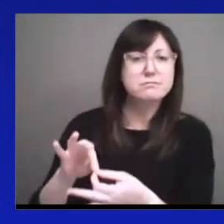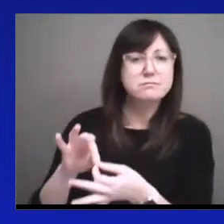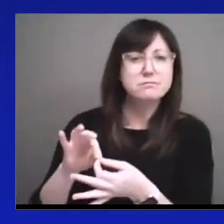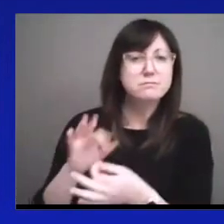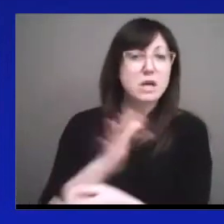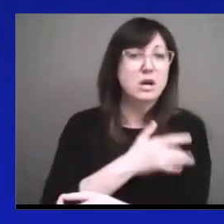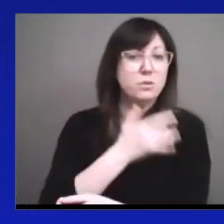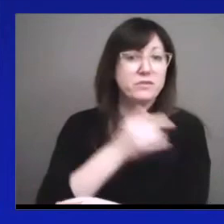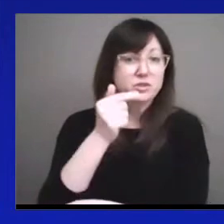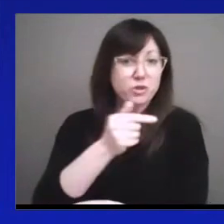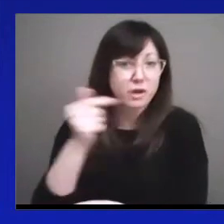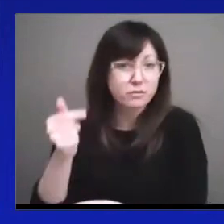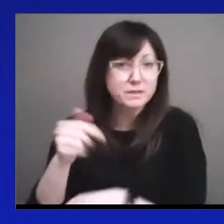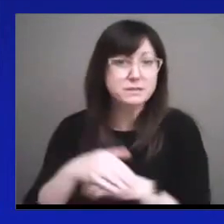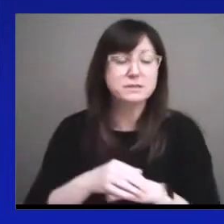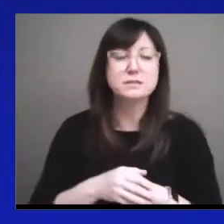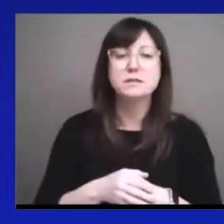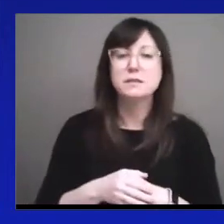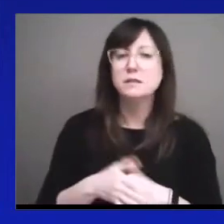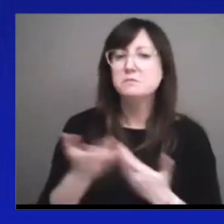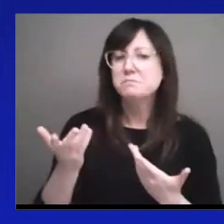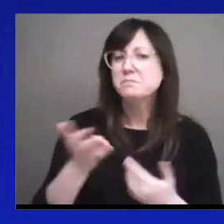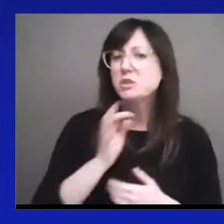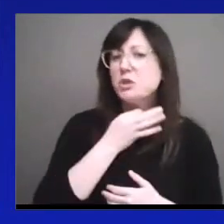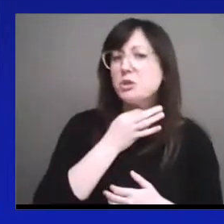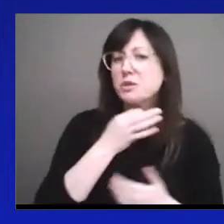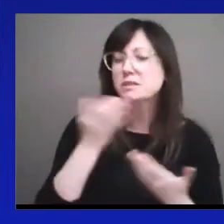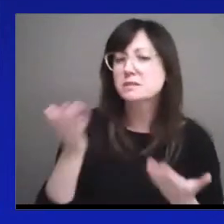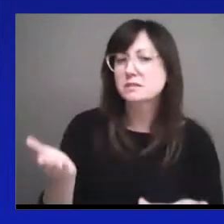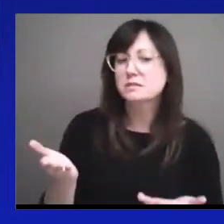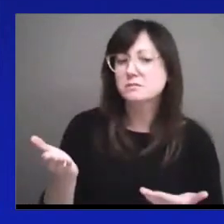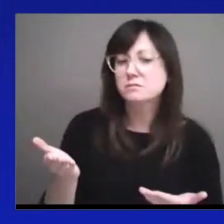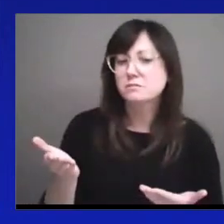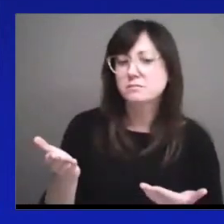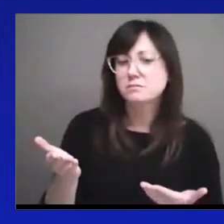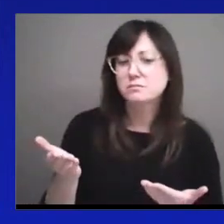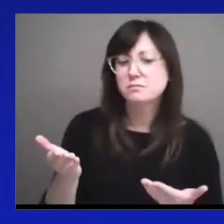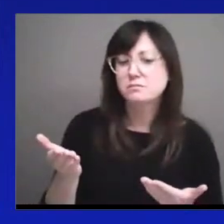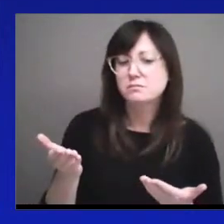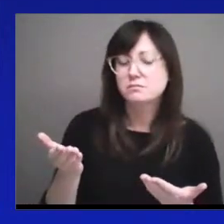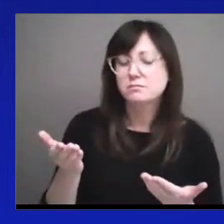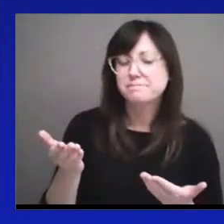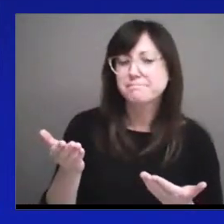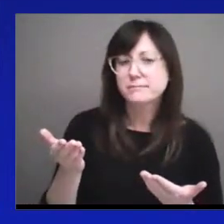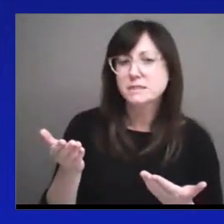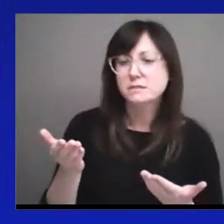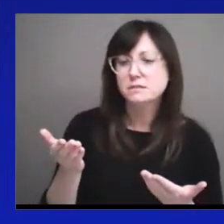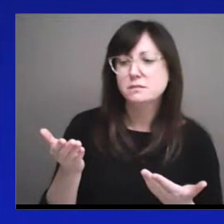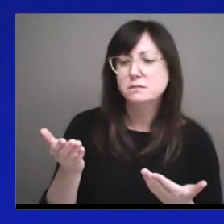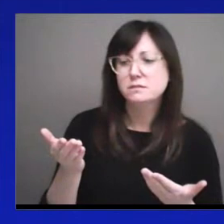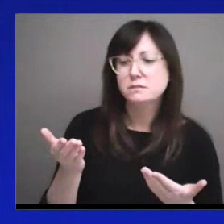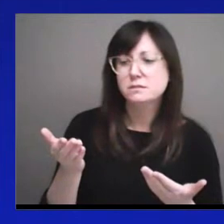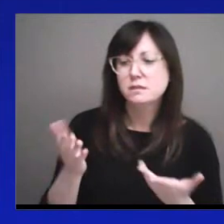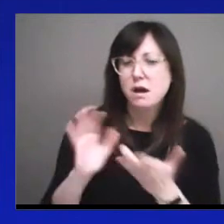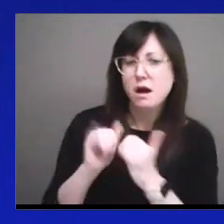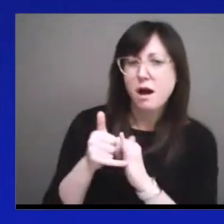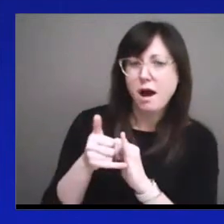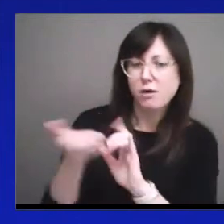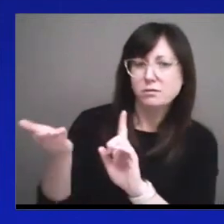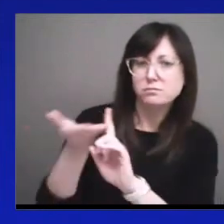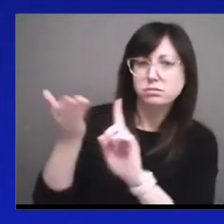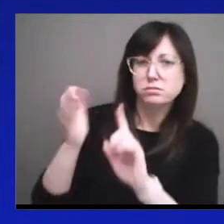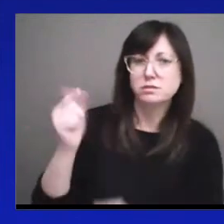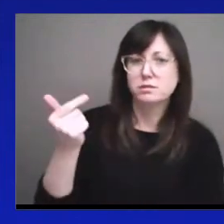provincial government. I'd like to know, what arguments are you bringing to bear to convince General